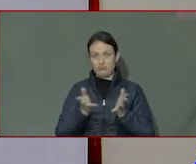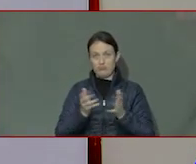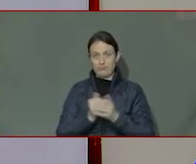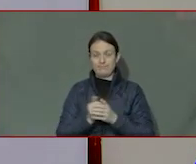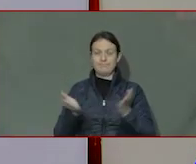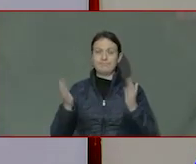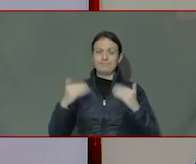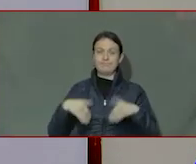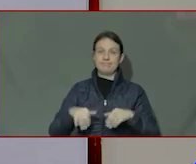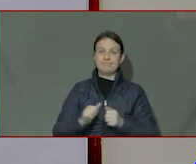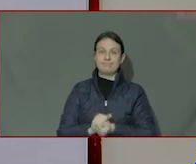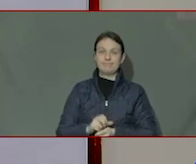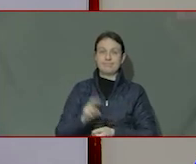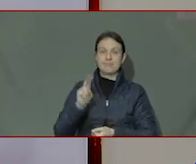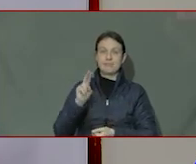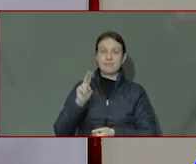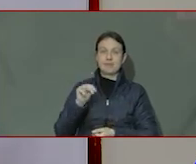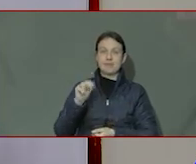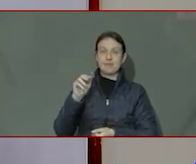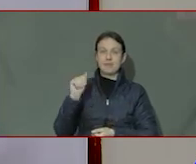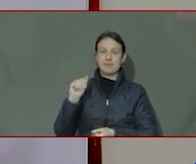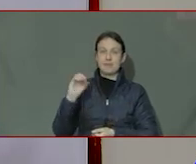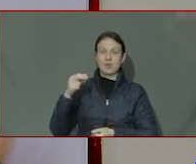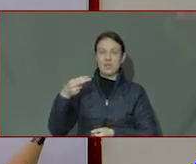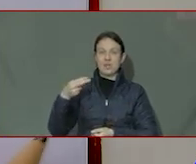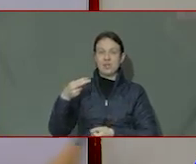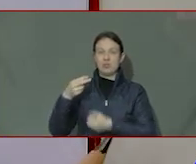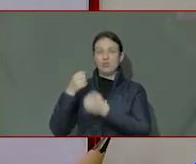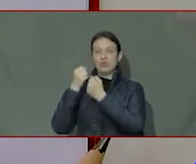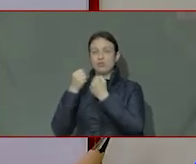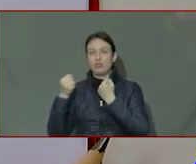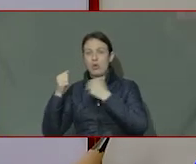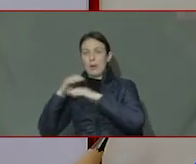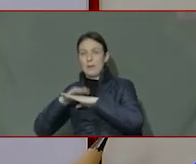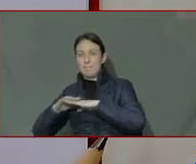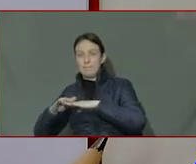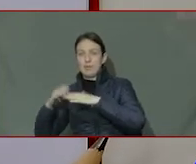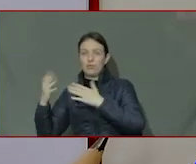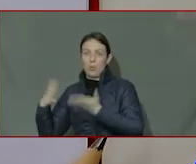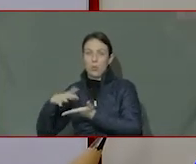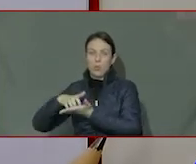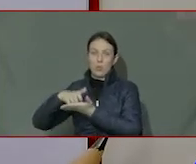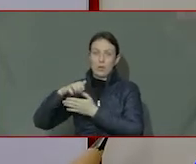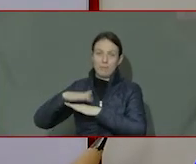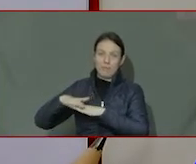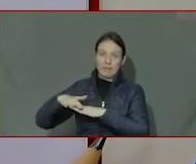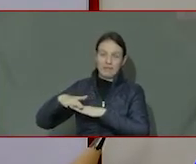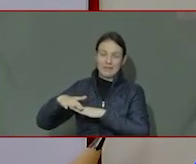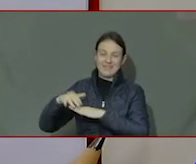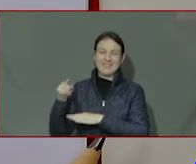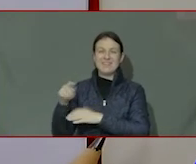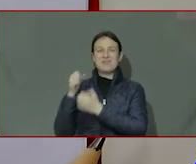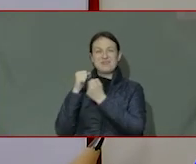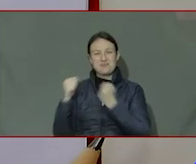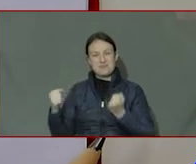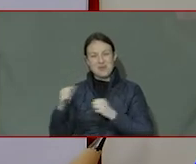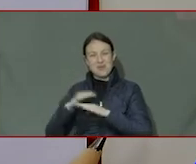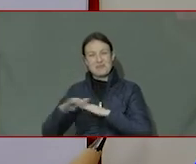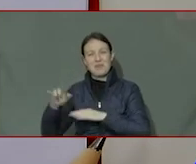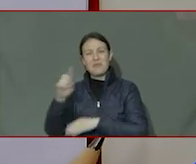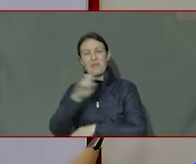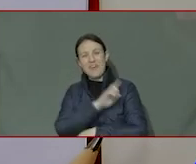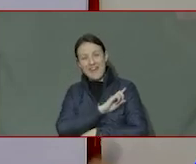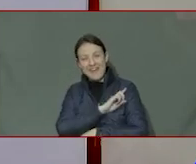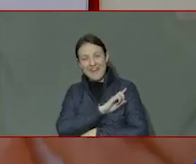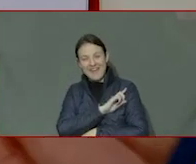Classify sodium hydroxide as either a strong base or a weak base. It is a strong base. Why? Because it